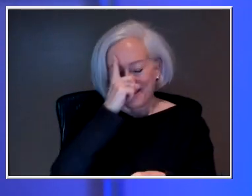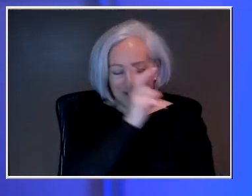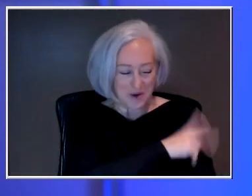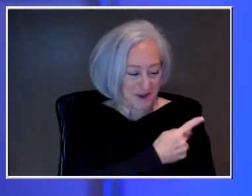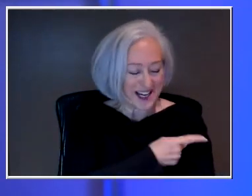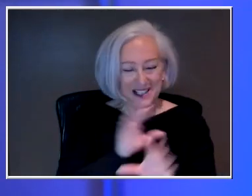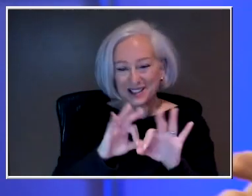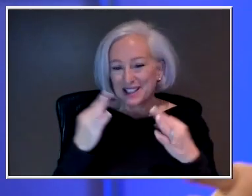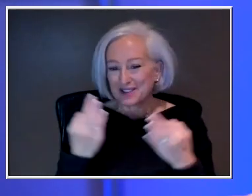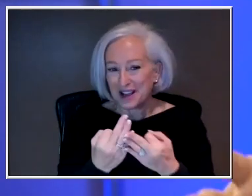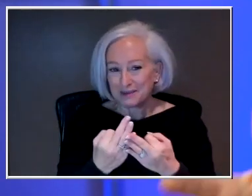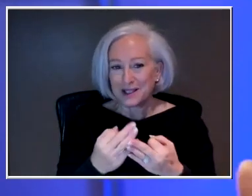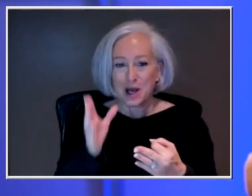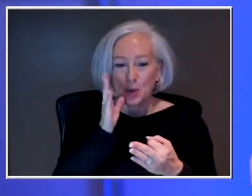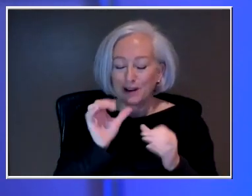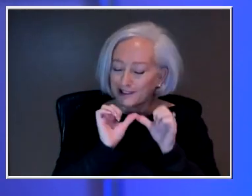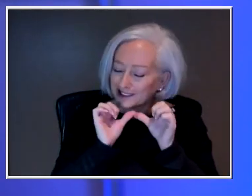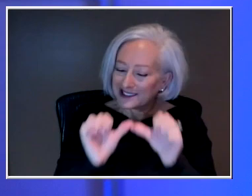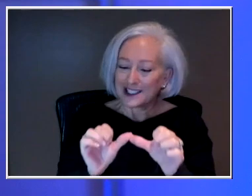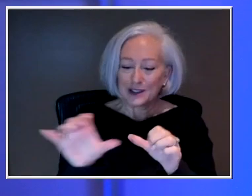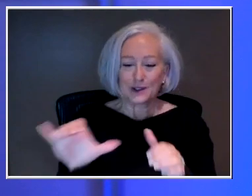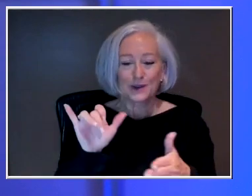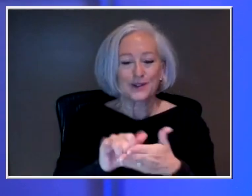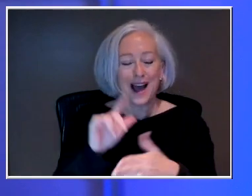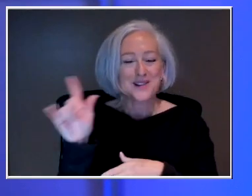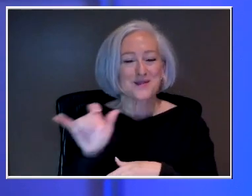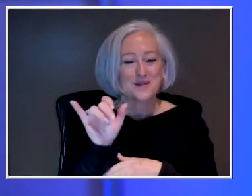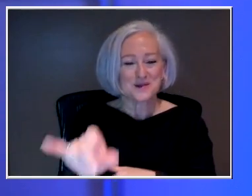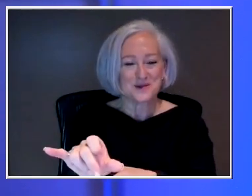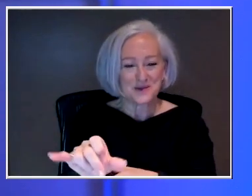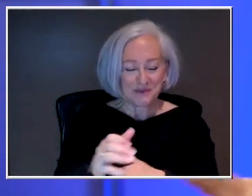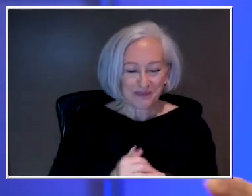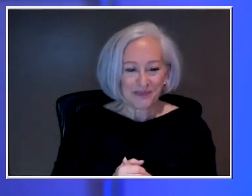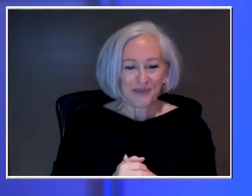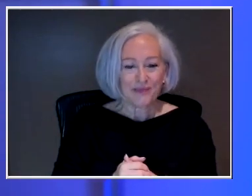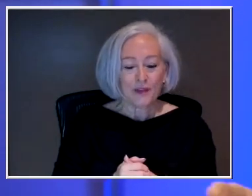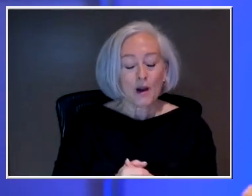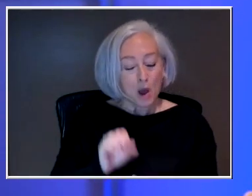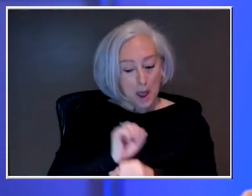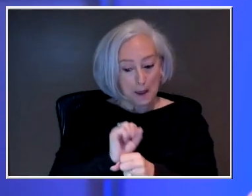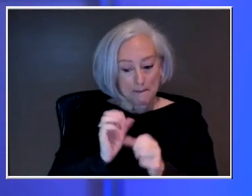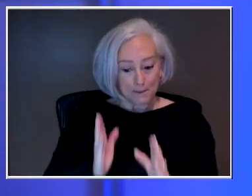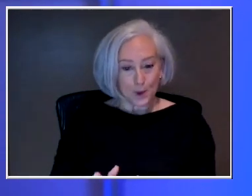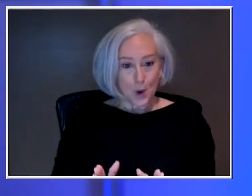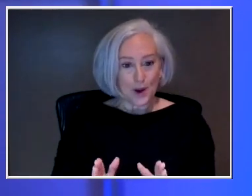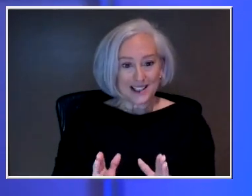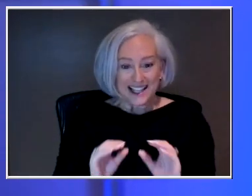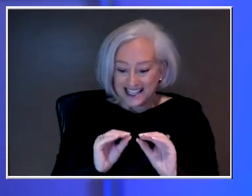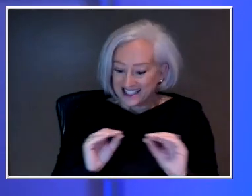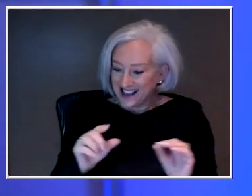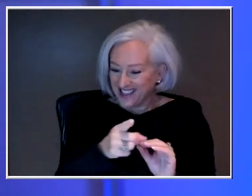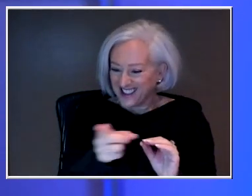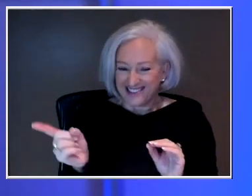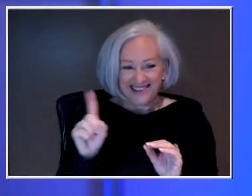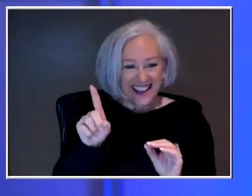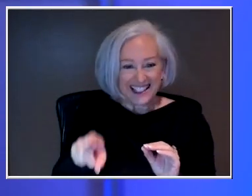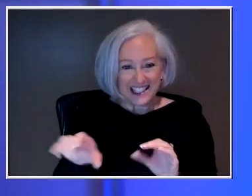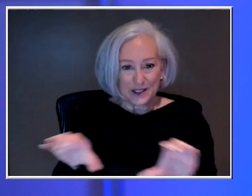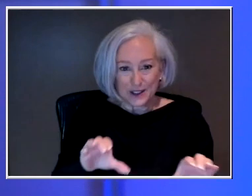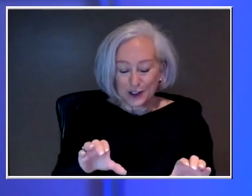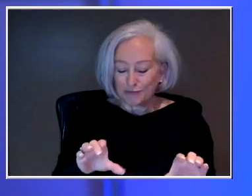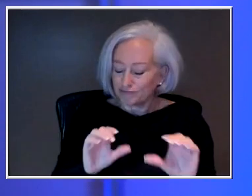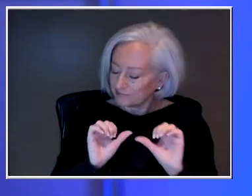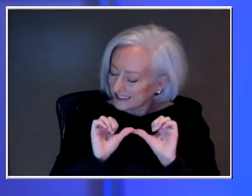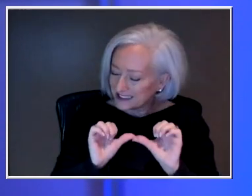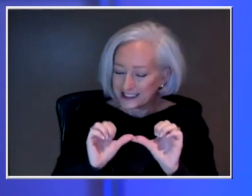number of days. That's what we're always going to do. When we talk about employees, there's nothing they need to do except continue to provide the